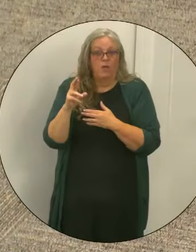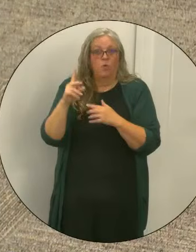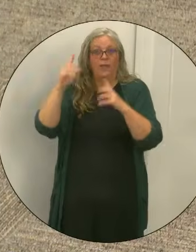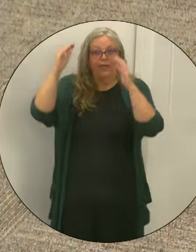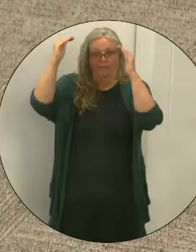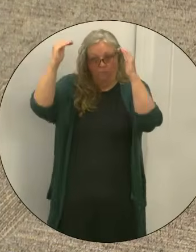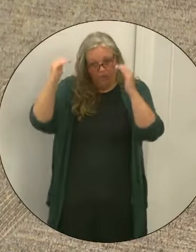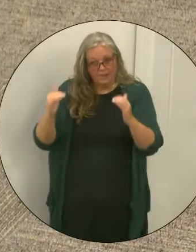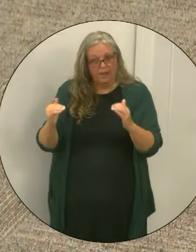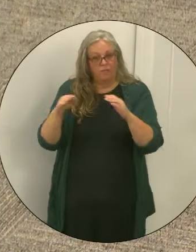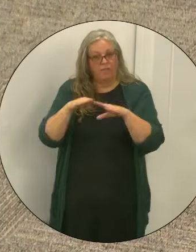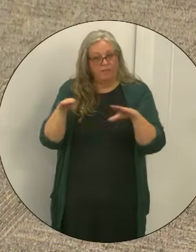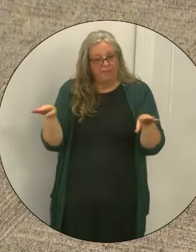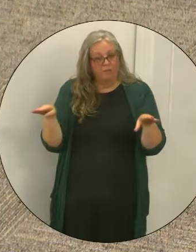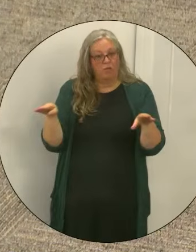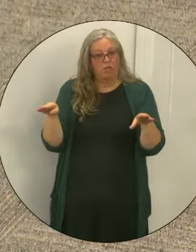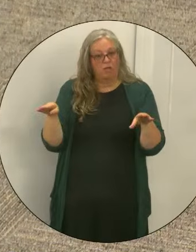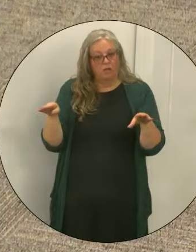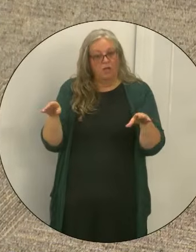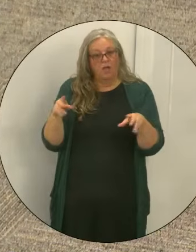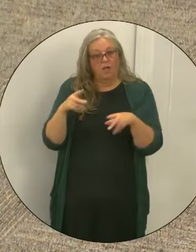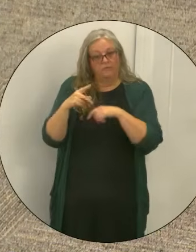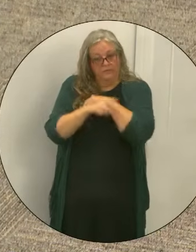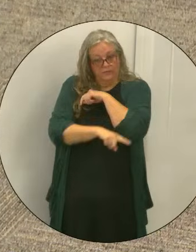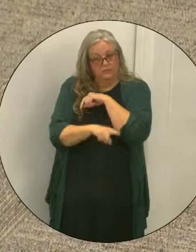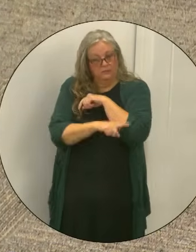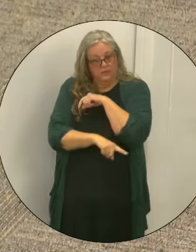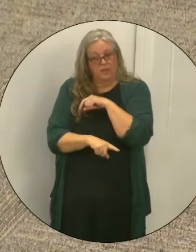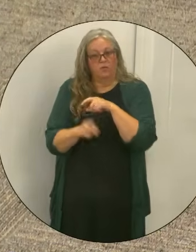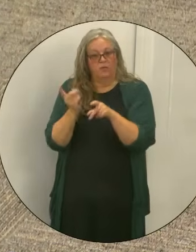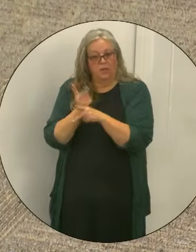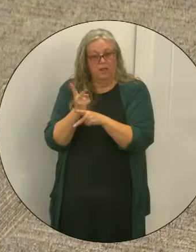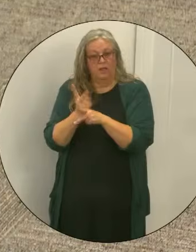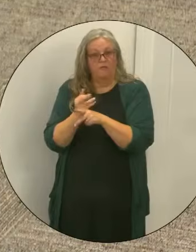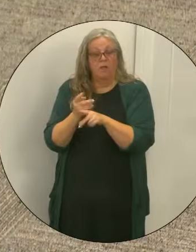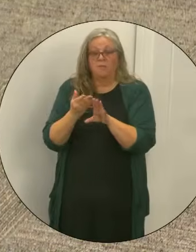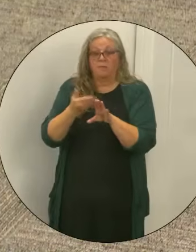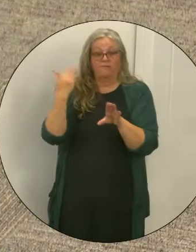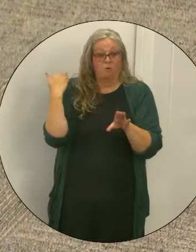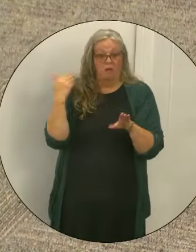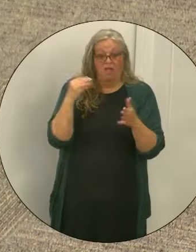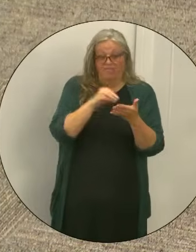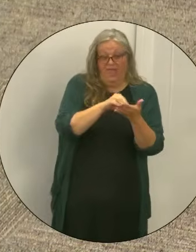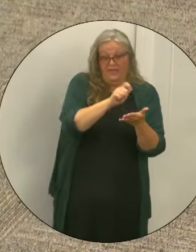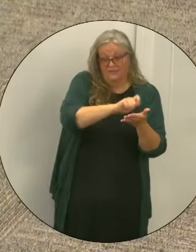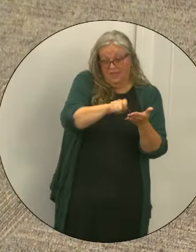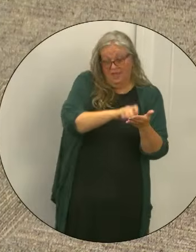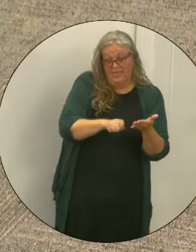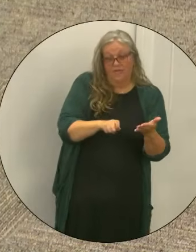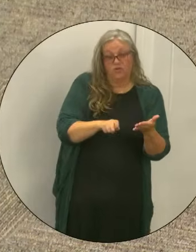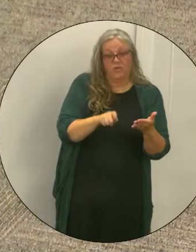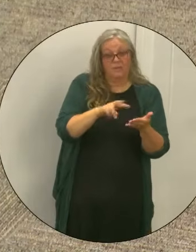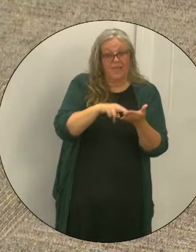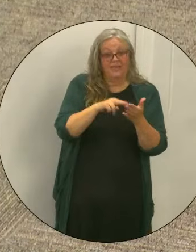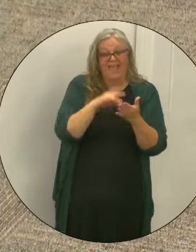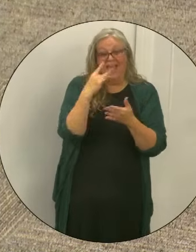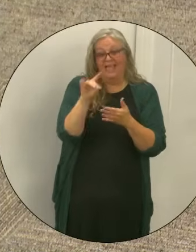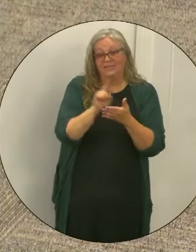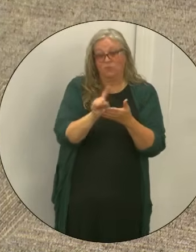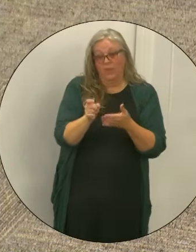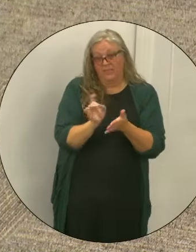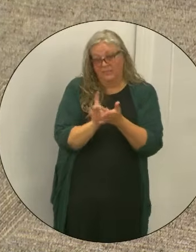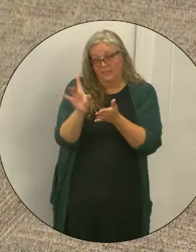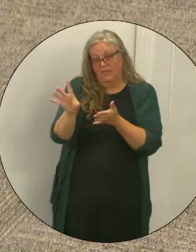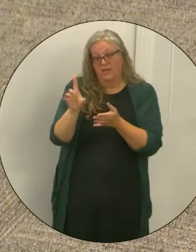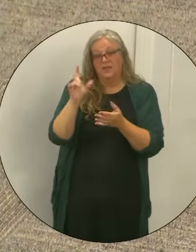of escalation to handle it differently. Where before, regardless, just that citation meant that student could be out 18 weeks. And so now we've